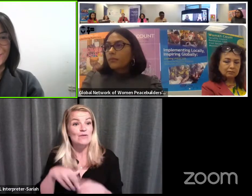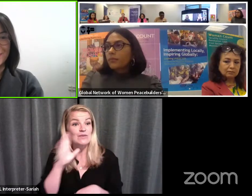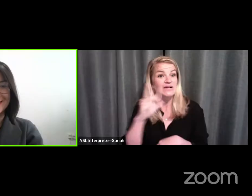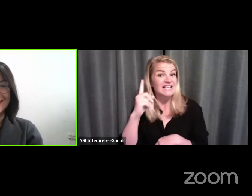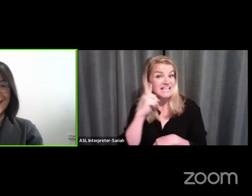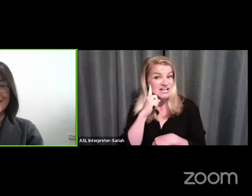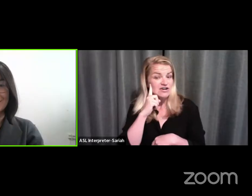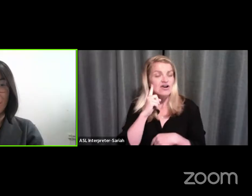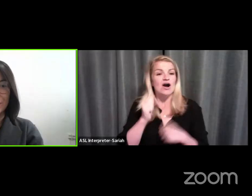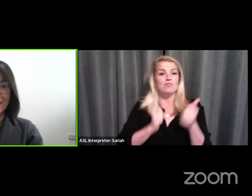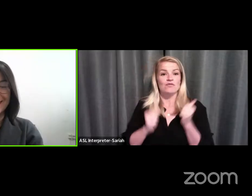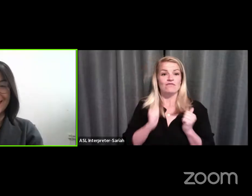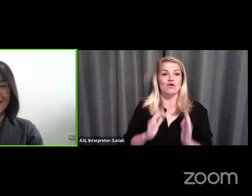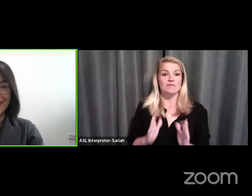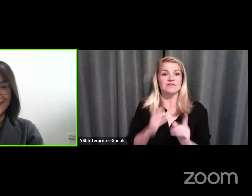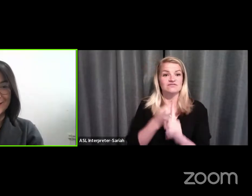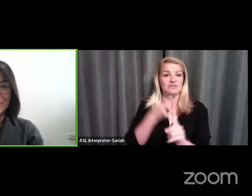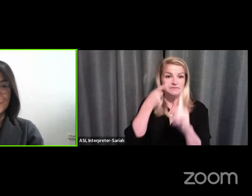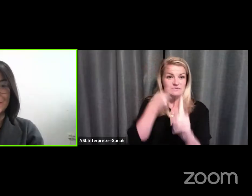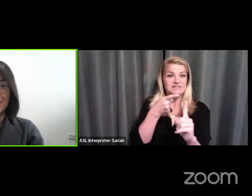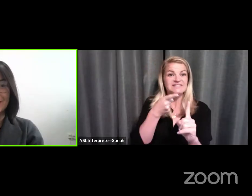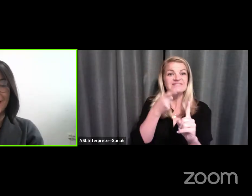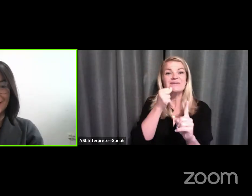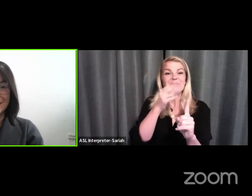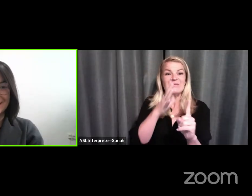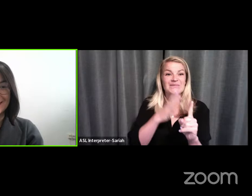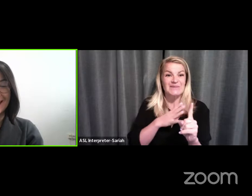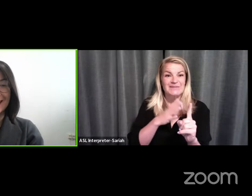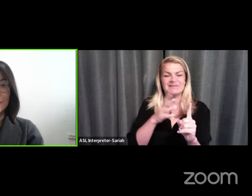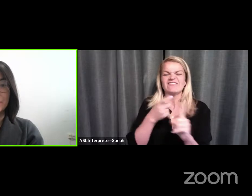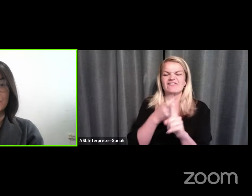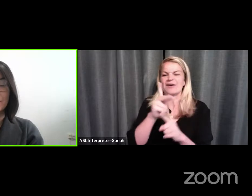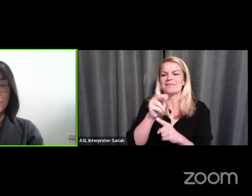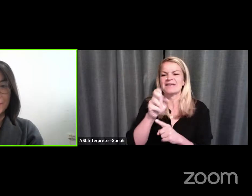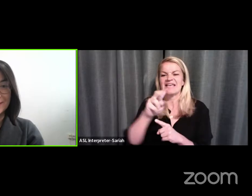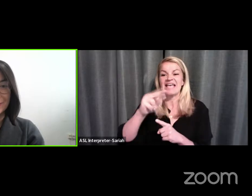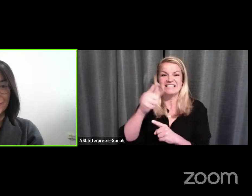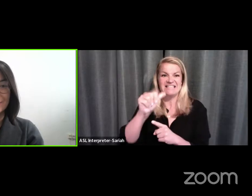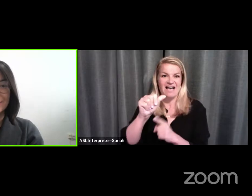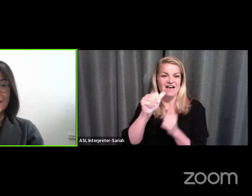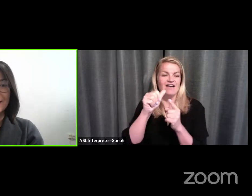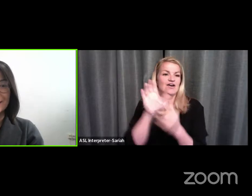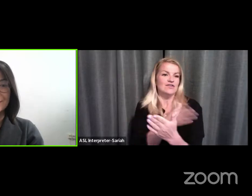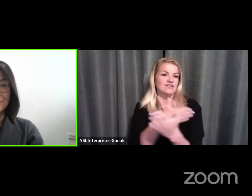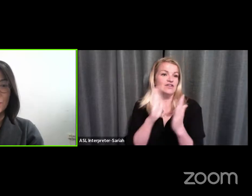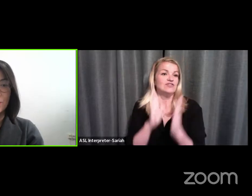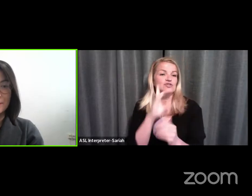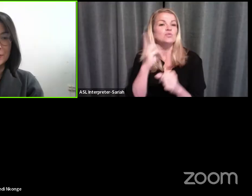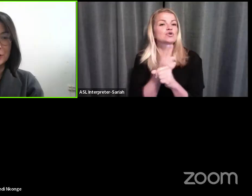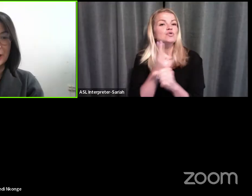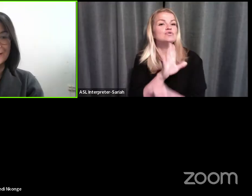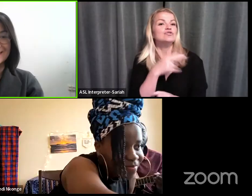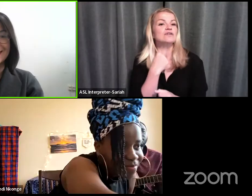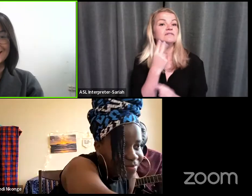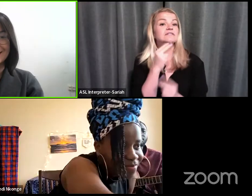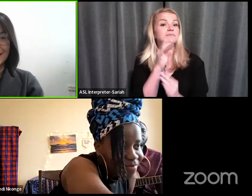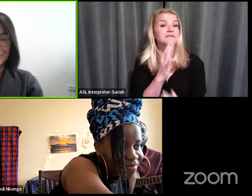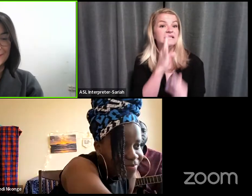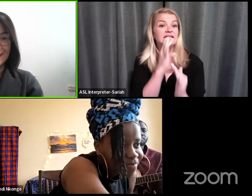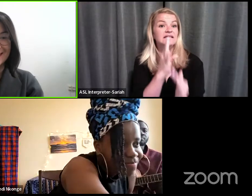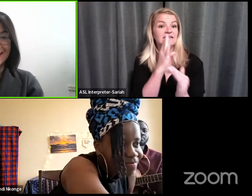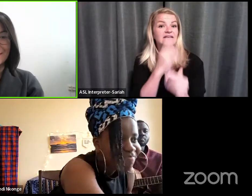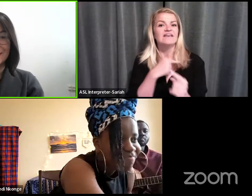performance from Ms. Kenjin Konge, a Kenyan musical artist, using her voice to advocate for women's rights